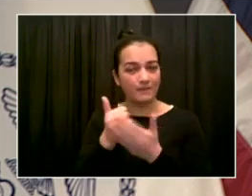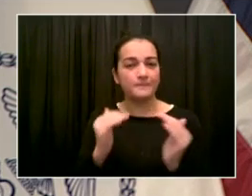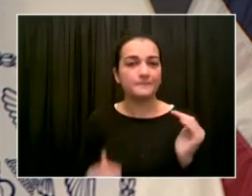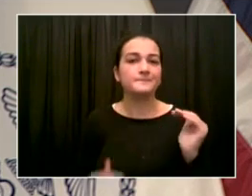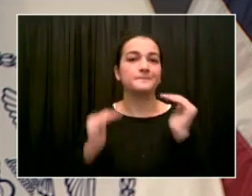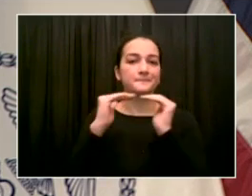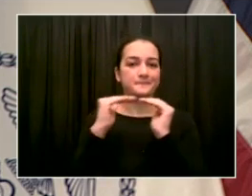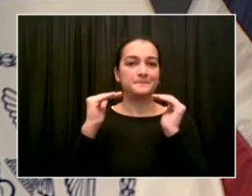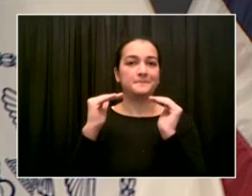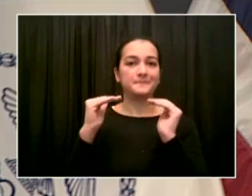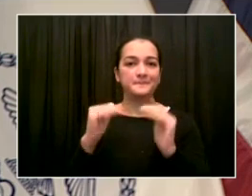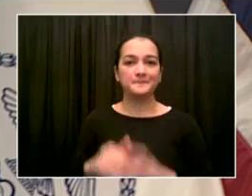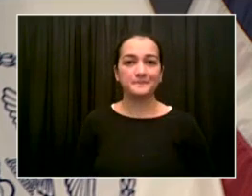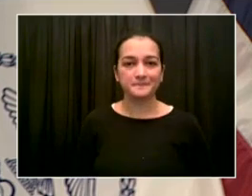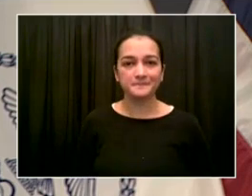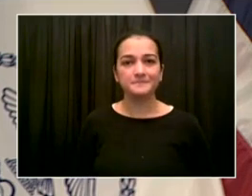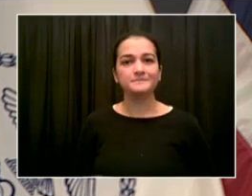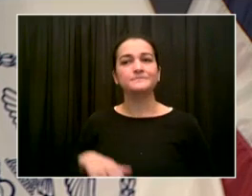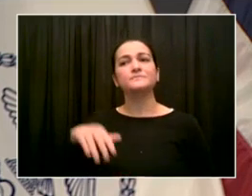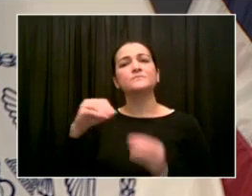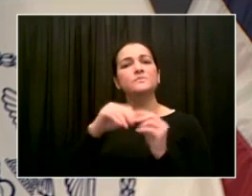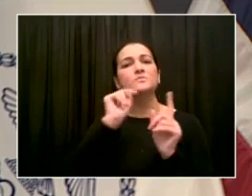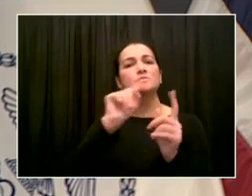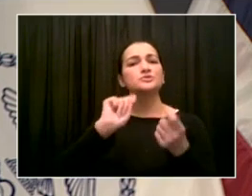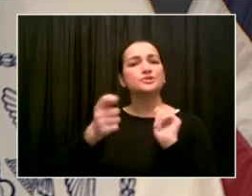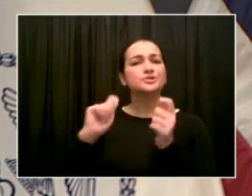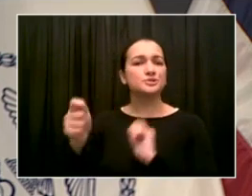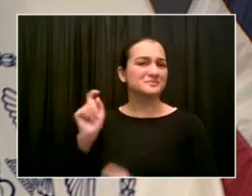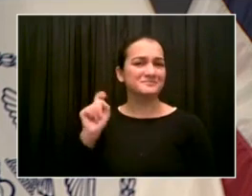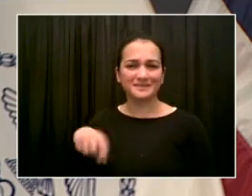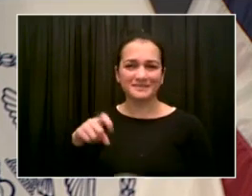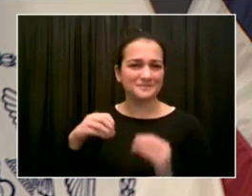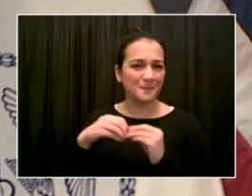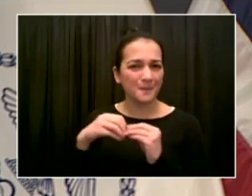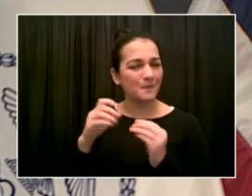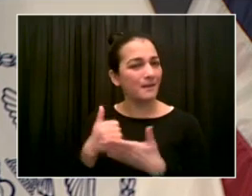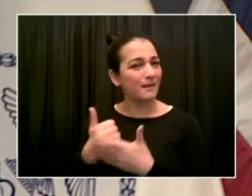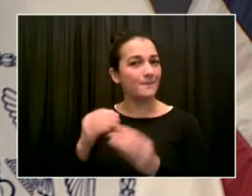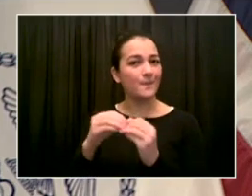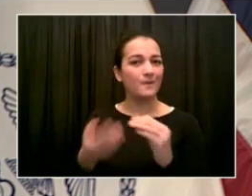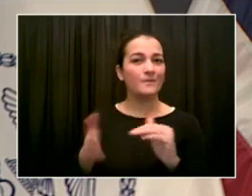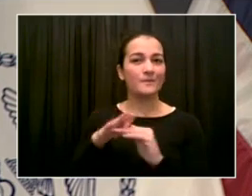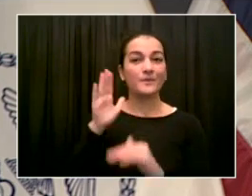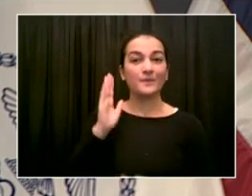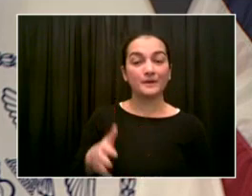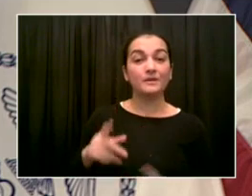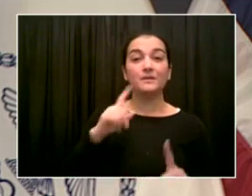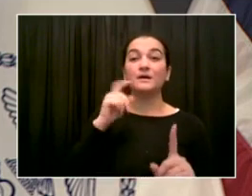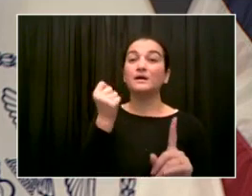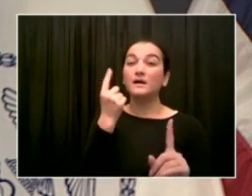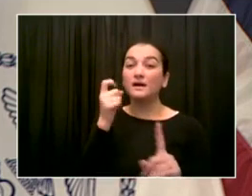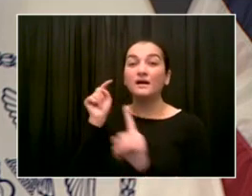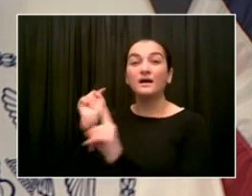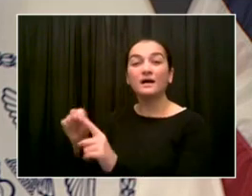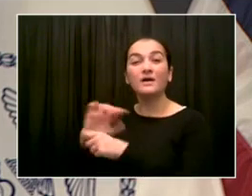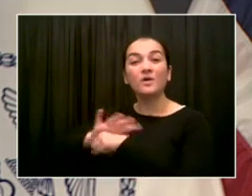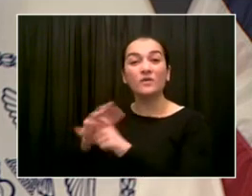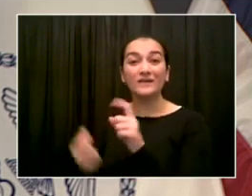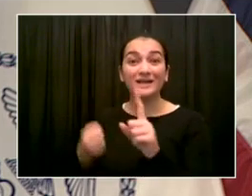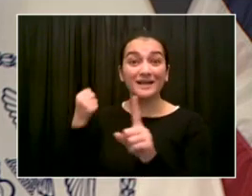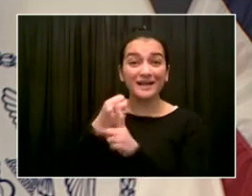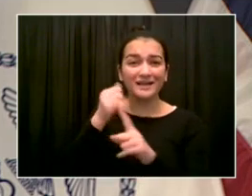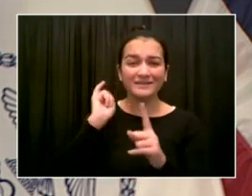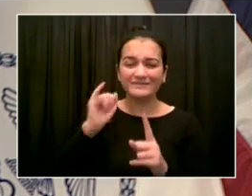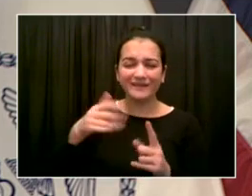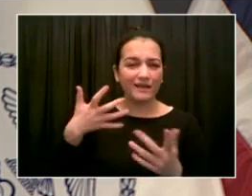unquestionably. Now, has the pandemic made everything worse for everybody? Yes, but that doesn't erase those gains, because pre-K